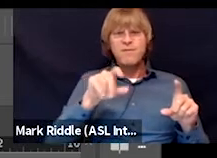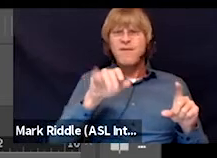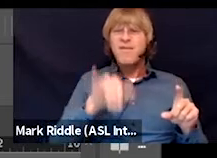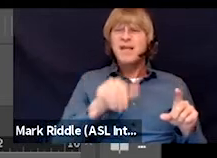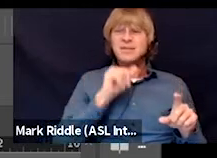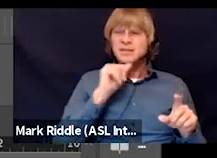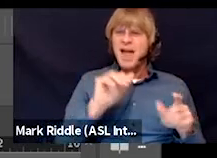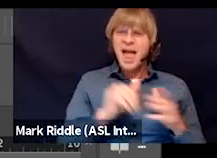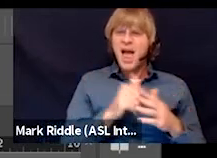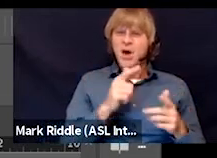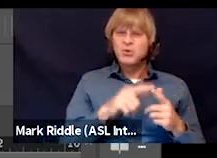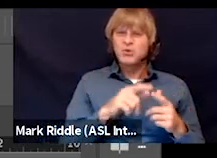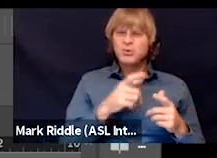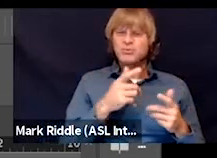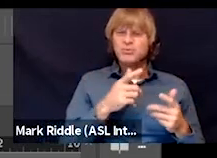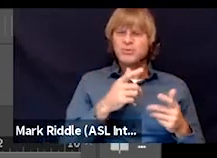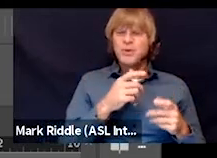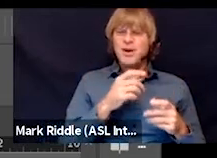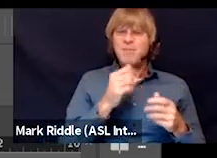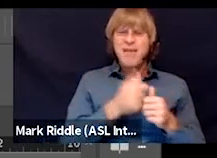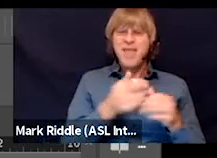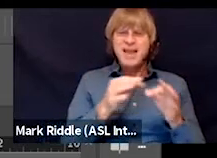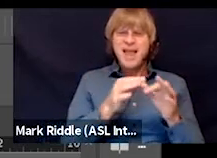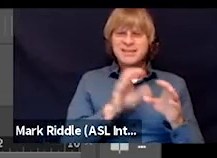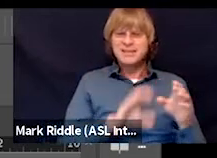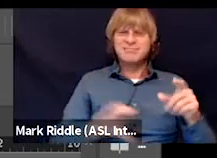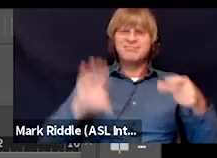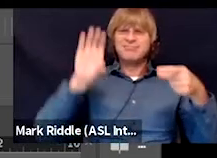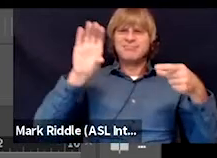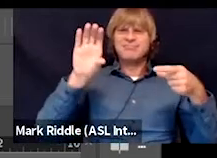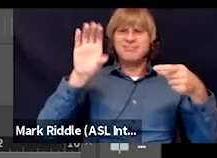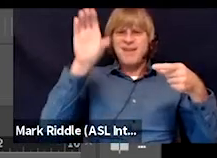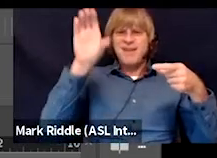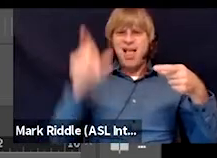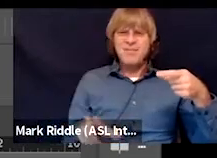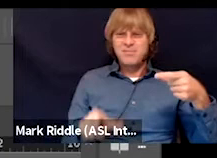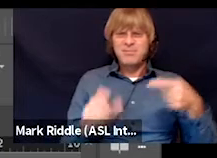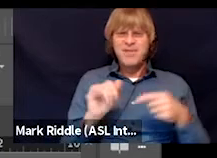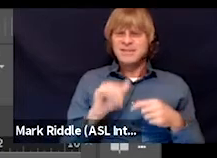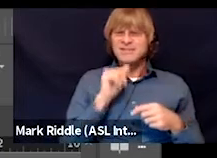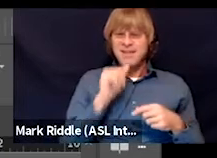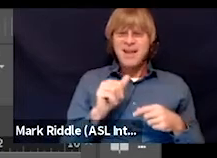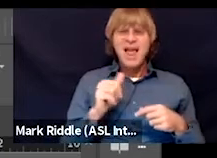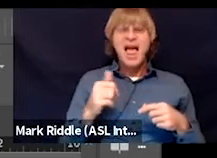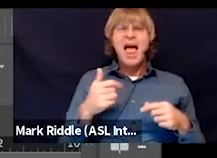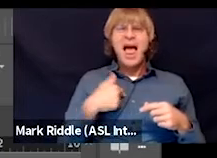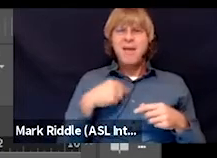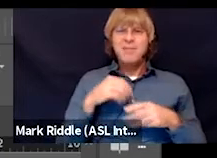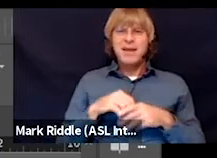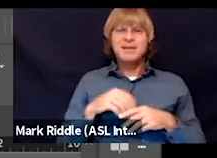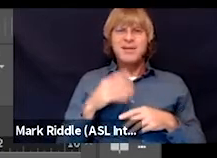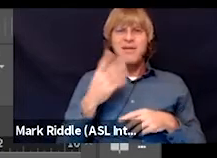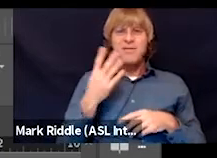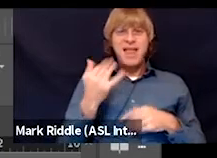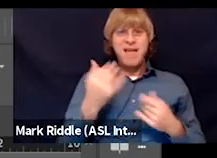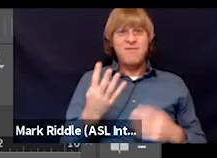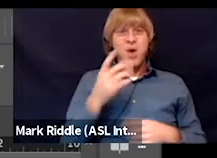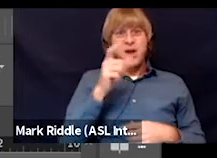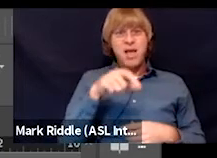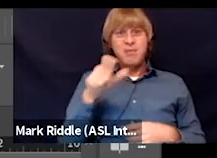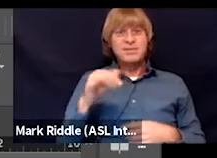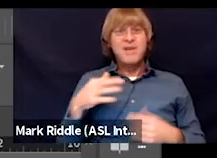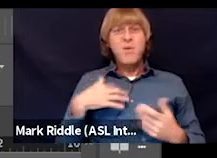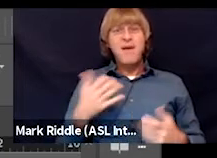how to get your text to the top of the next column. Again, I'm in 4 columns. What happens if I want to go to